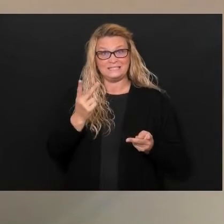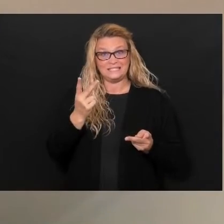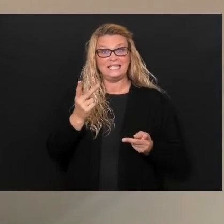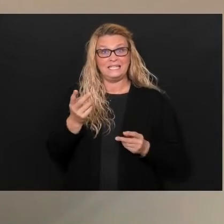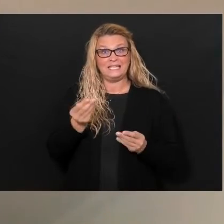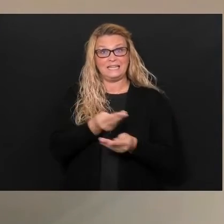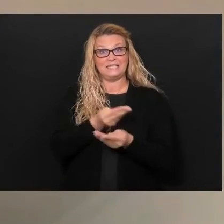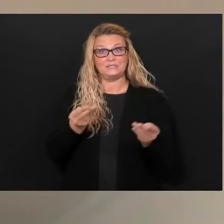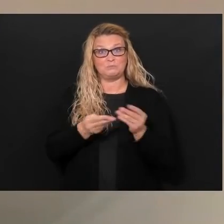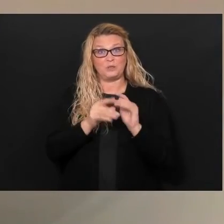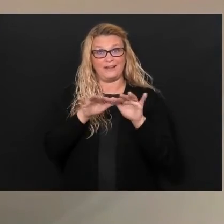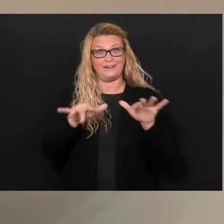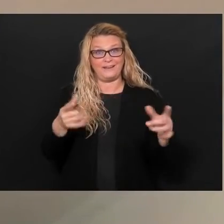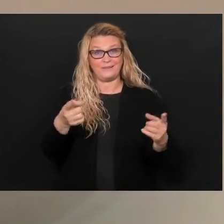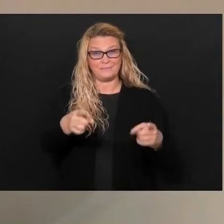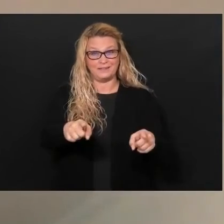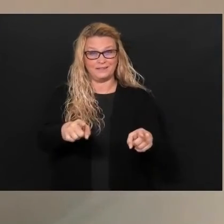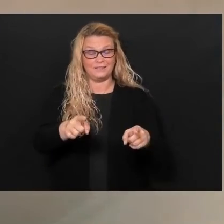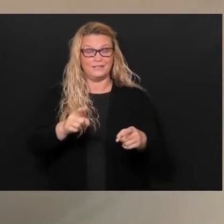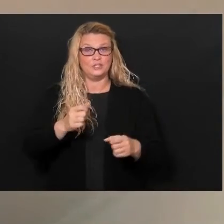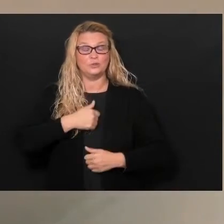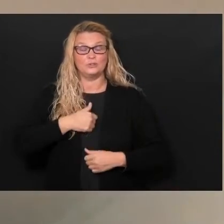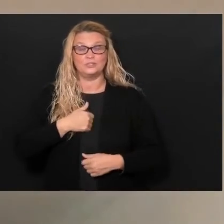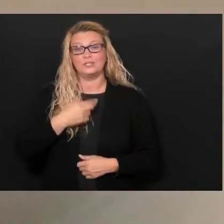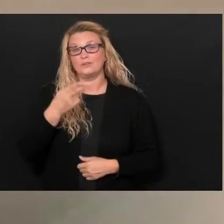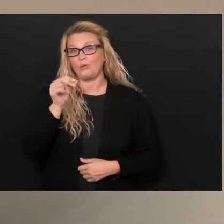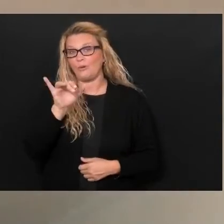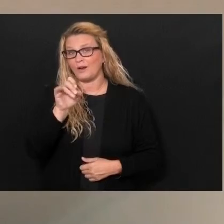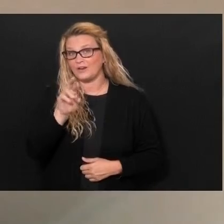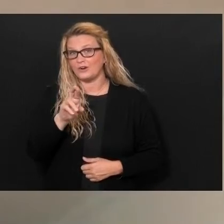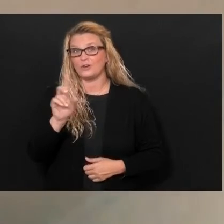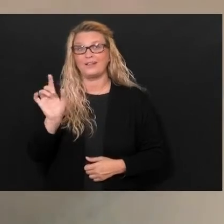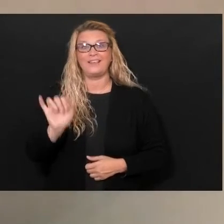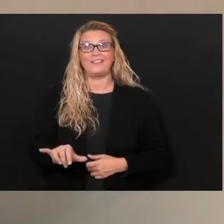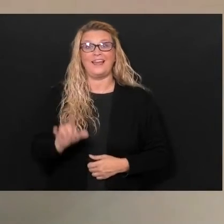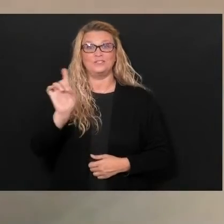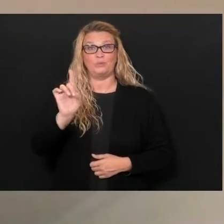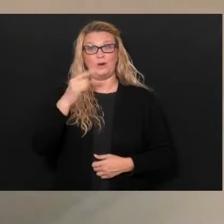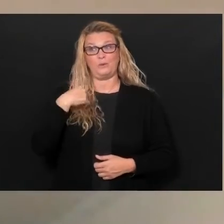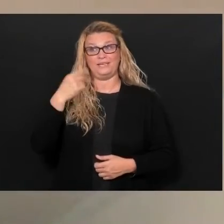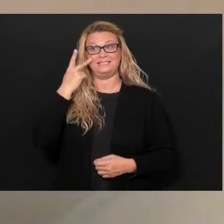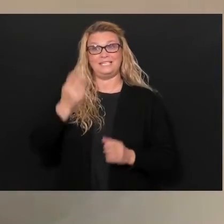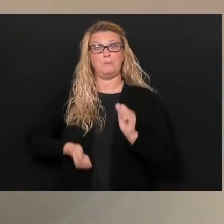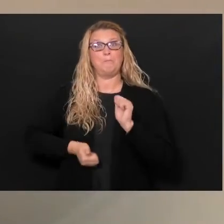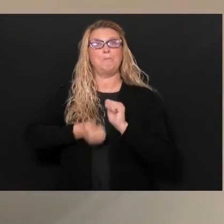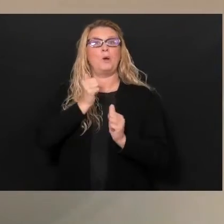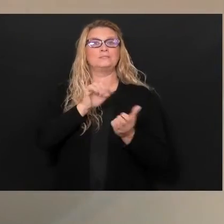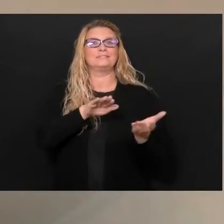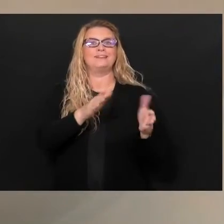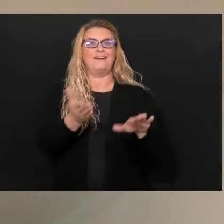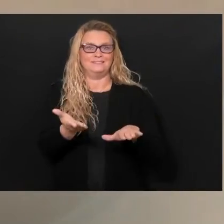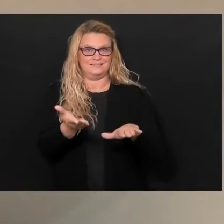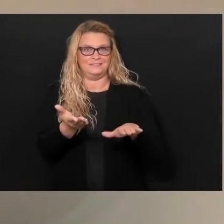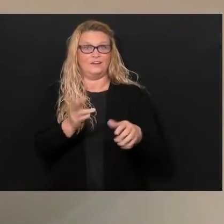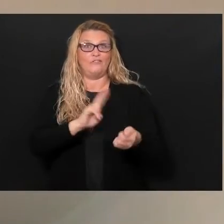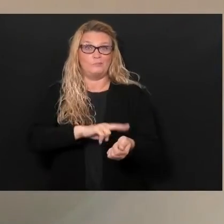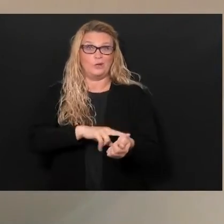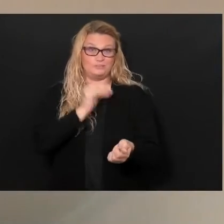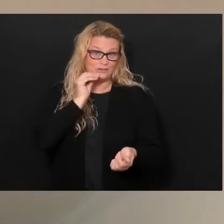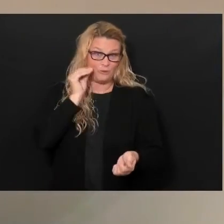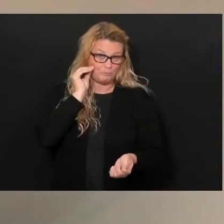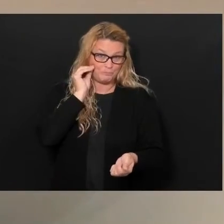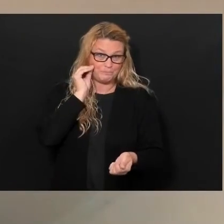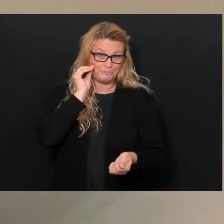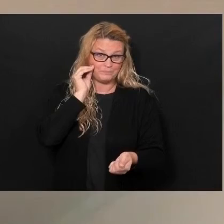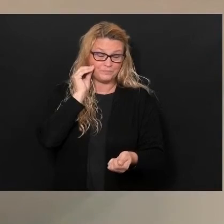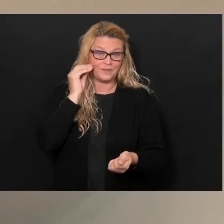that's where, as General Hoyer said earlier, where we see most deaths of all different sectors. It's in nursing homes. And